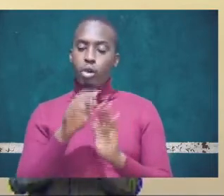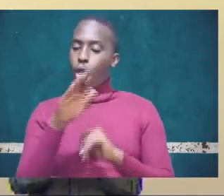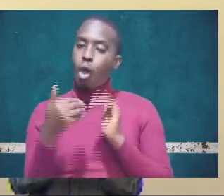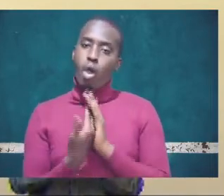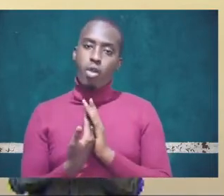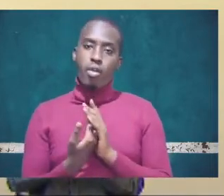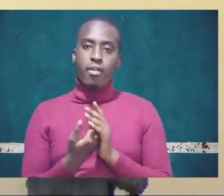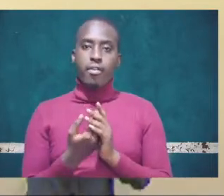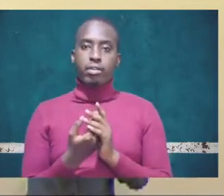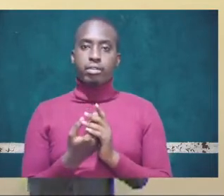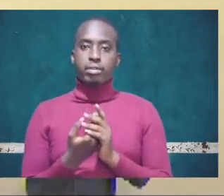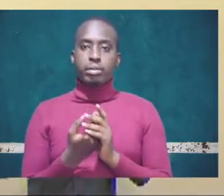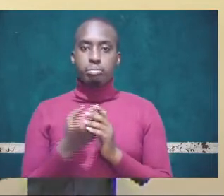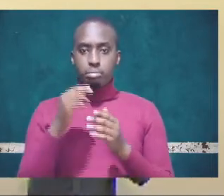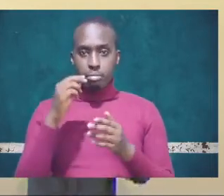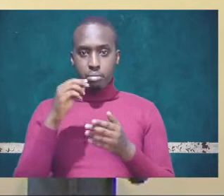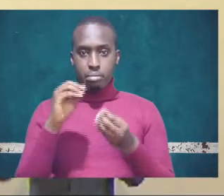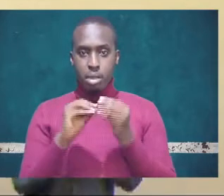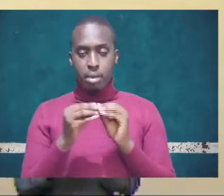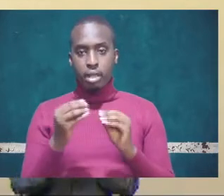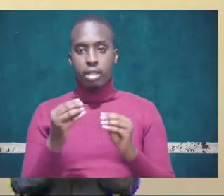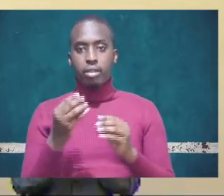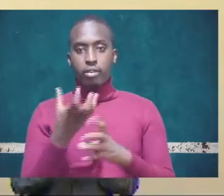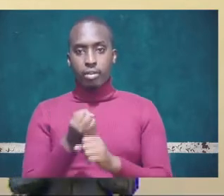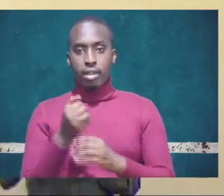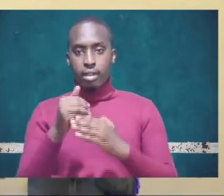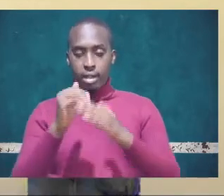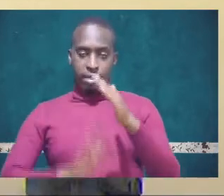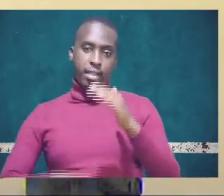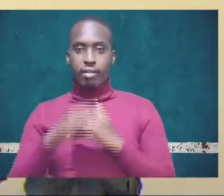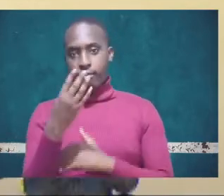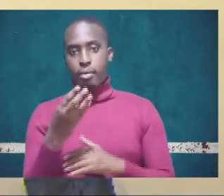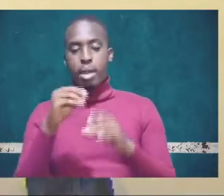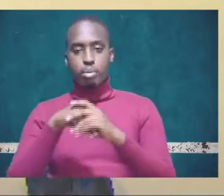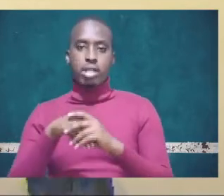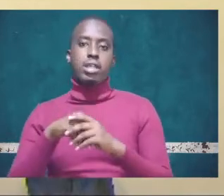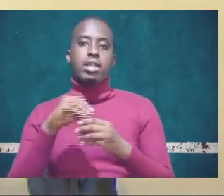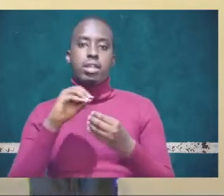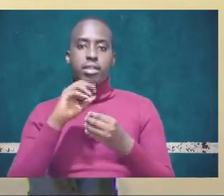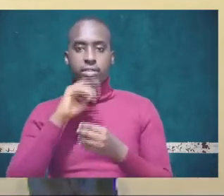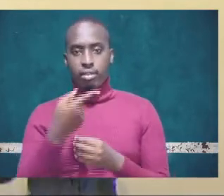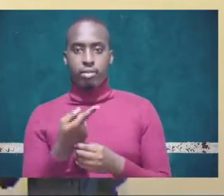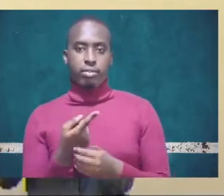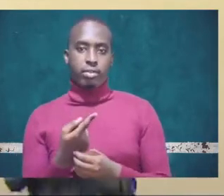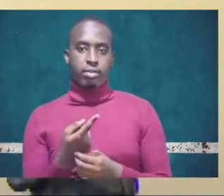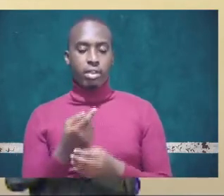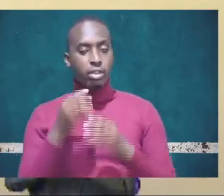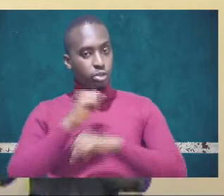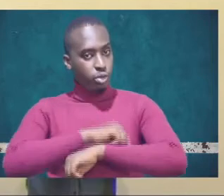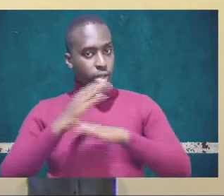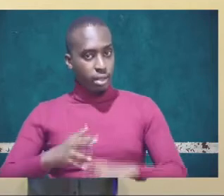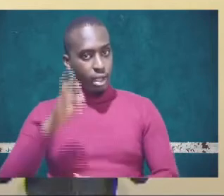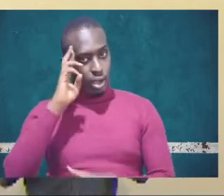are on this side up to negative infinite, they are in the set of solution. Students, I hope you remember